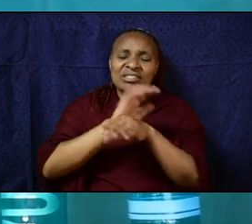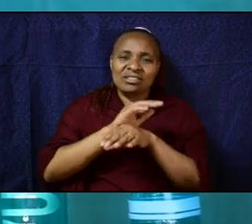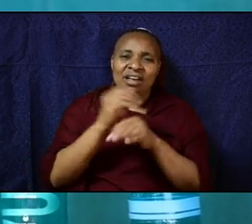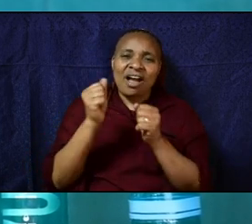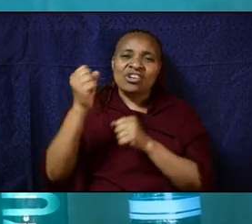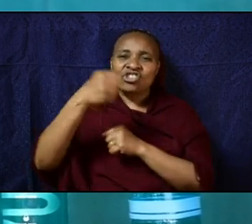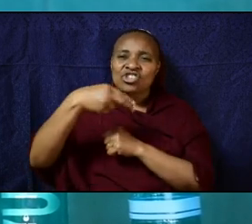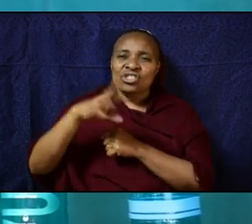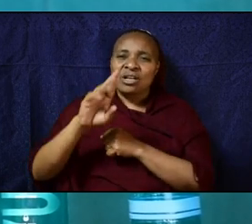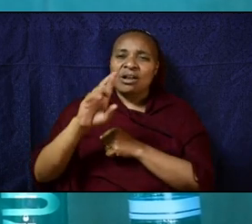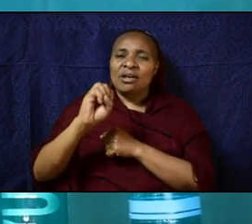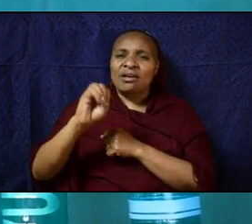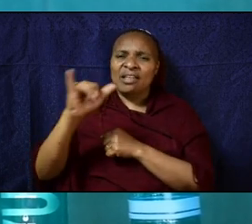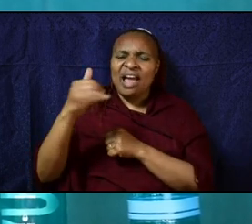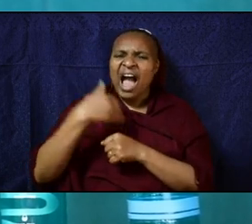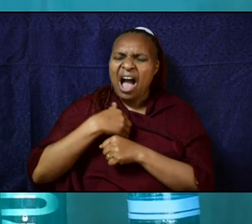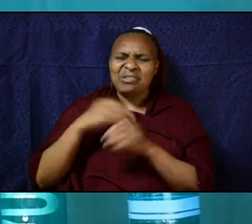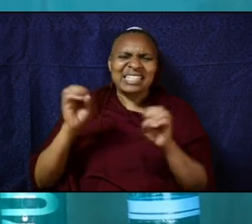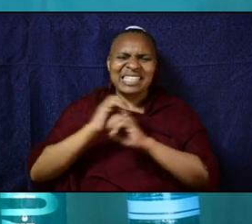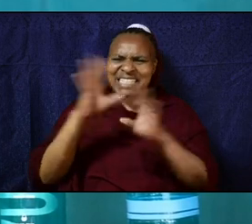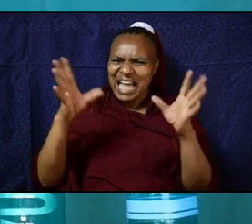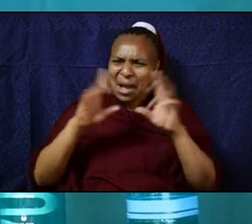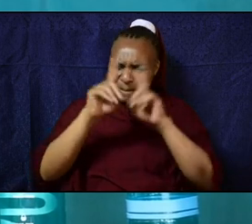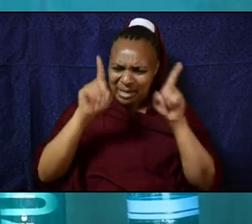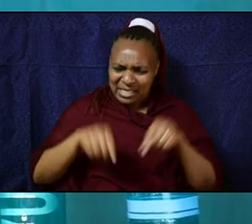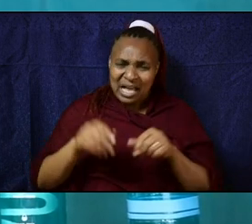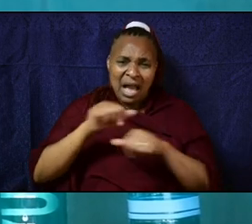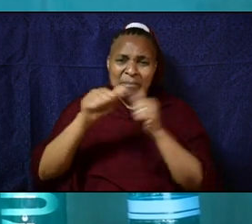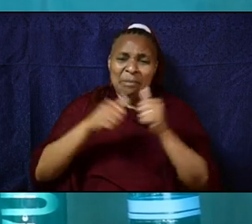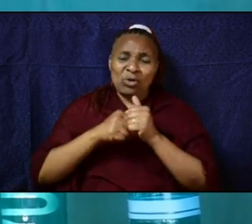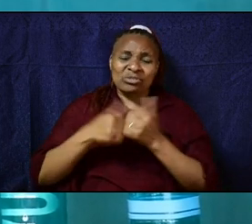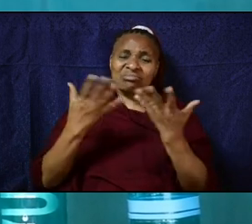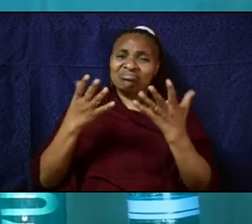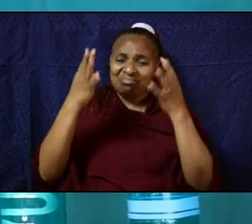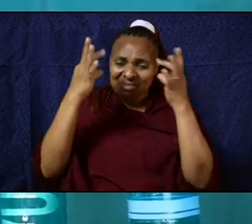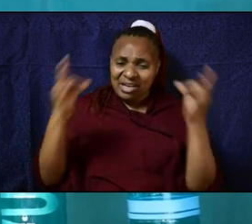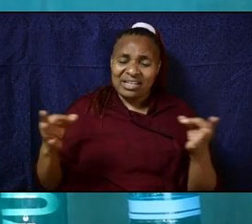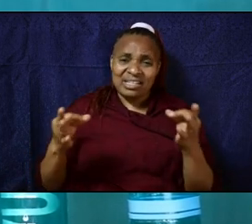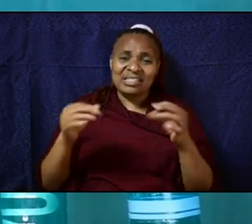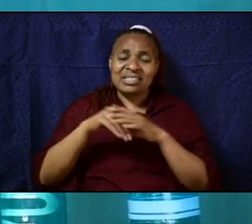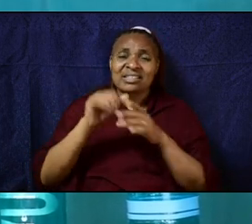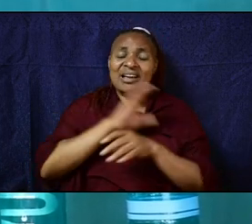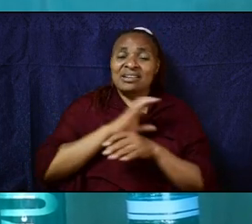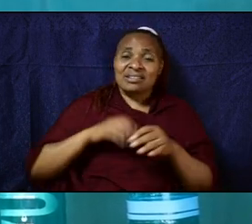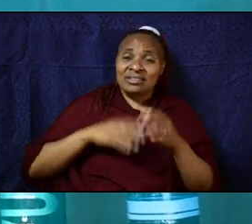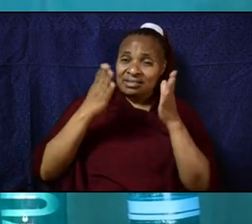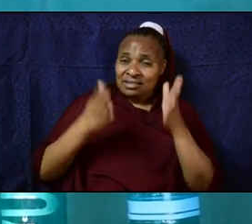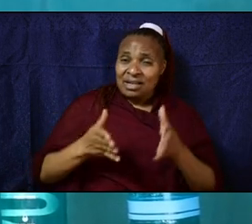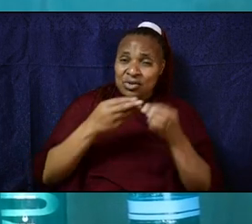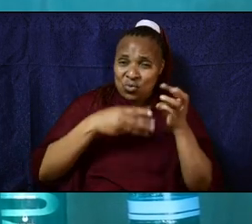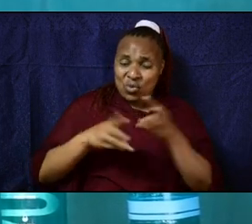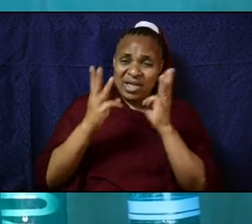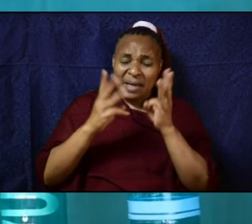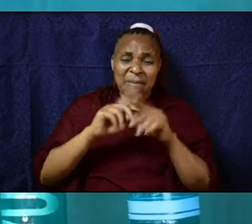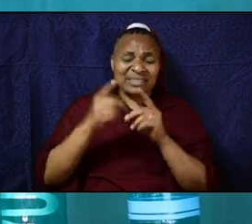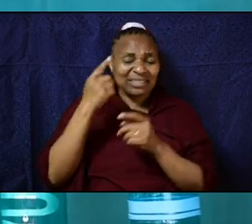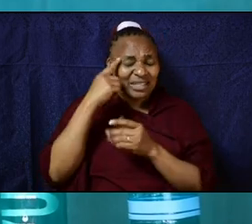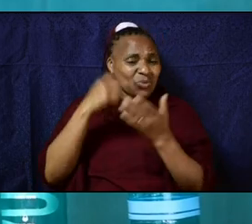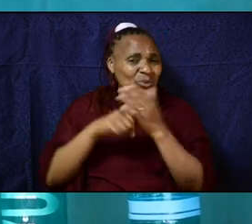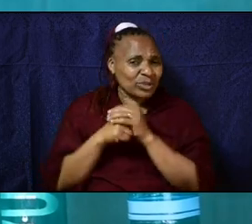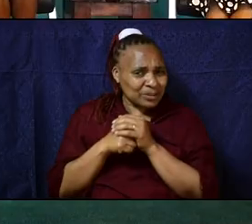very not clear picture of what marriage and love really entails in a Christian way. Teacher Bridget, what do you